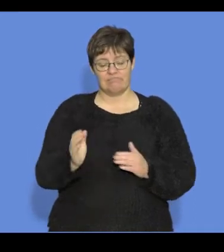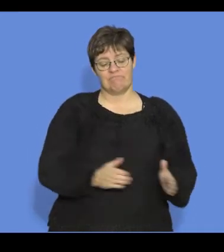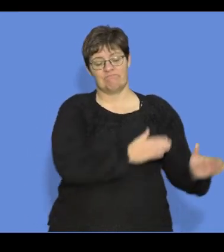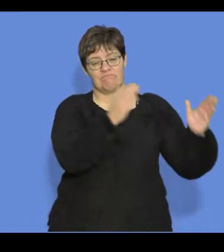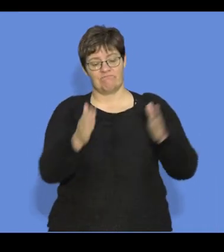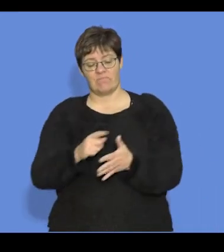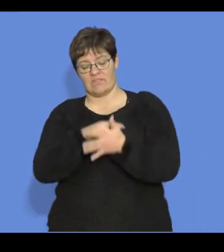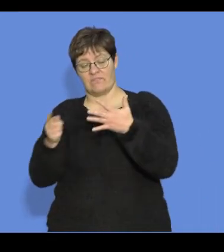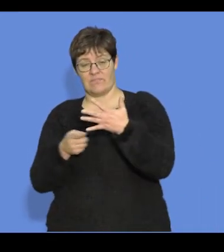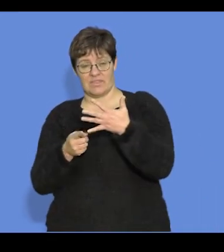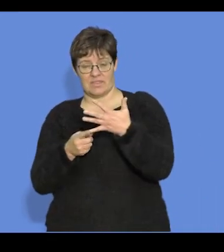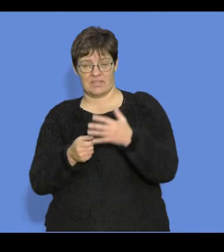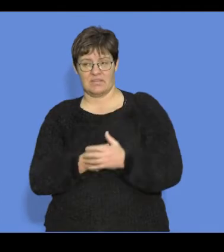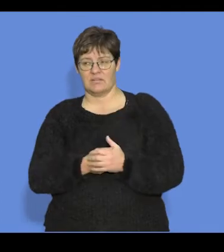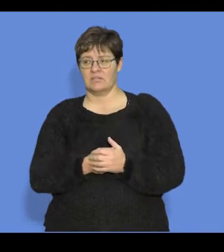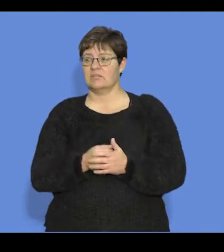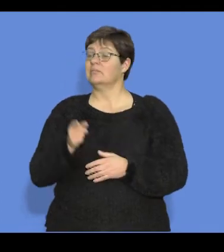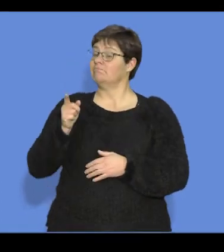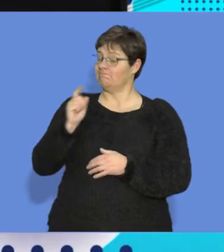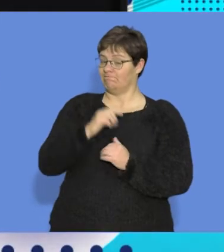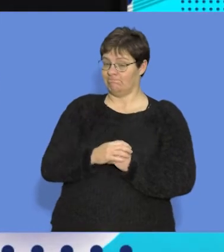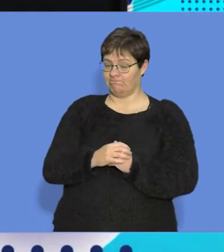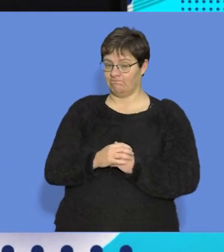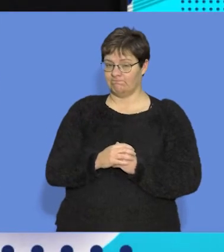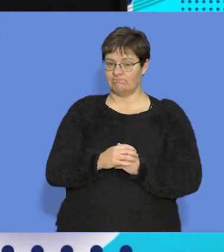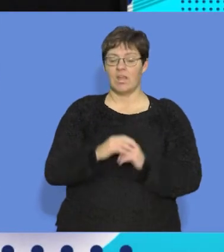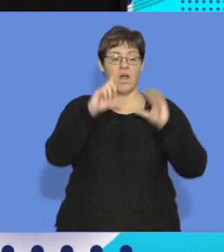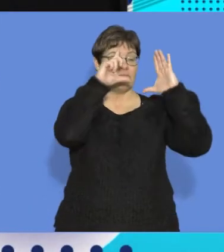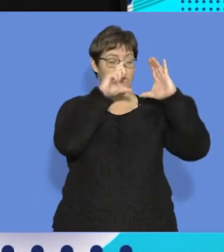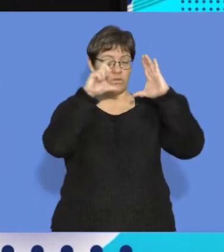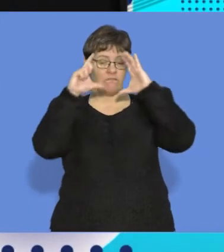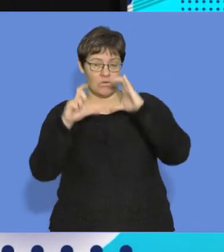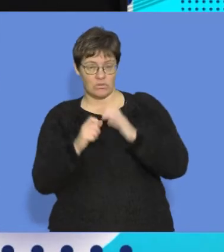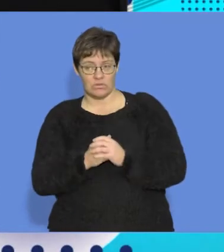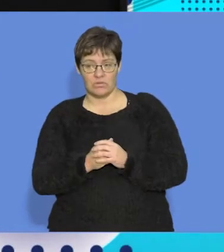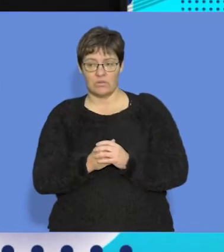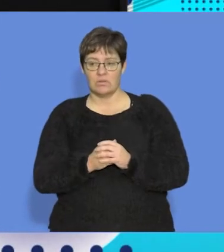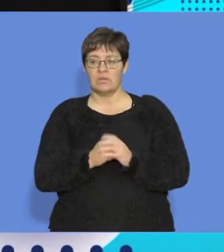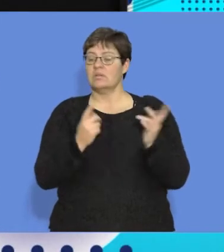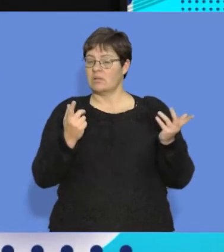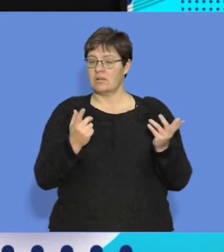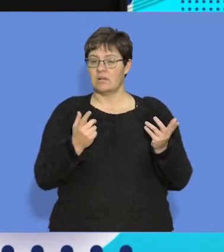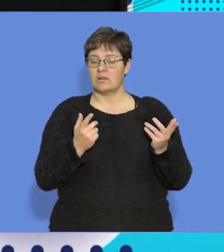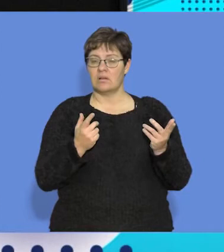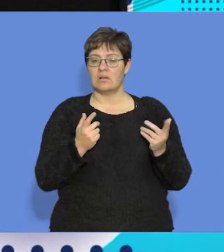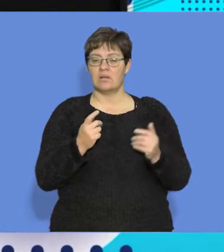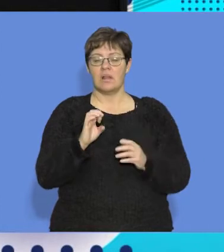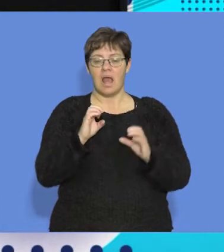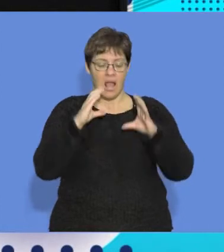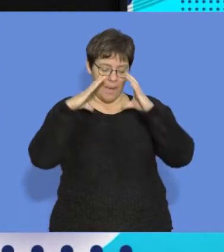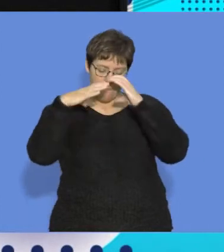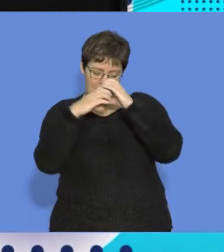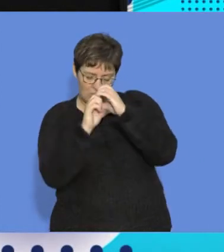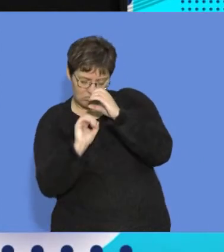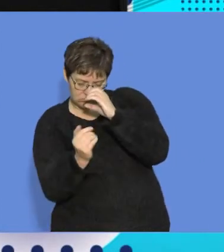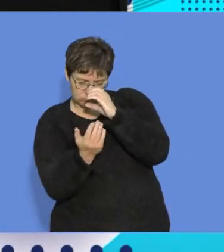Next question. Oh, these photographs are actually photographs taken under an electron microscope, and they